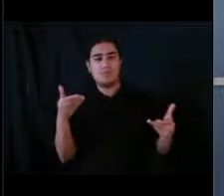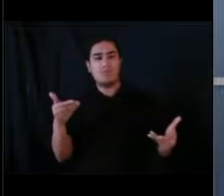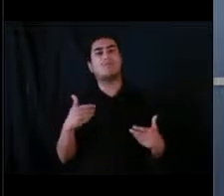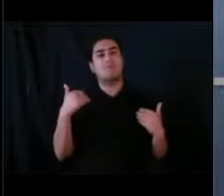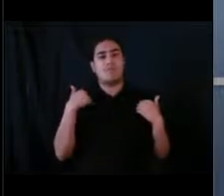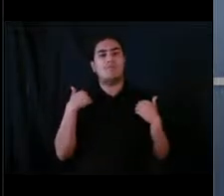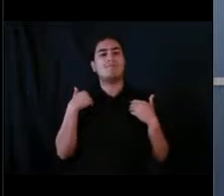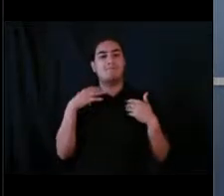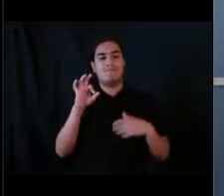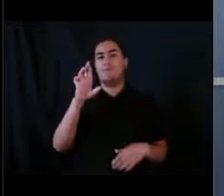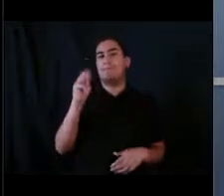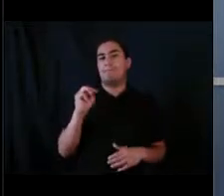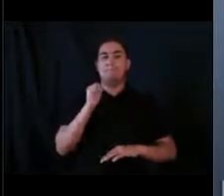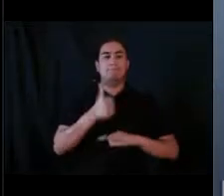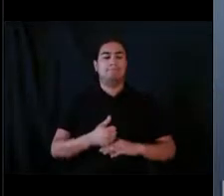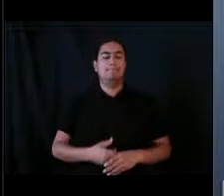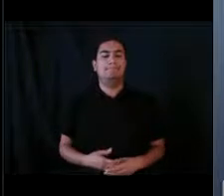quorum